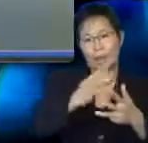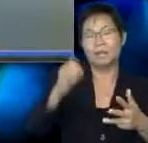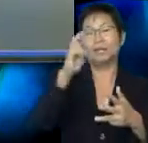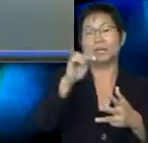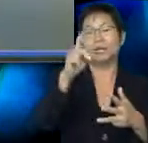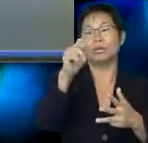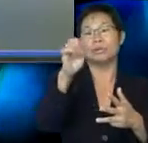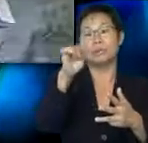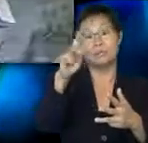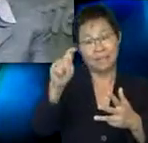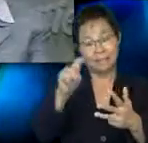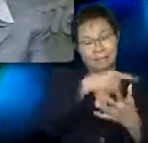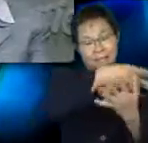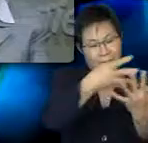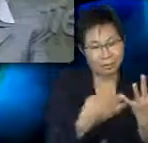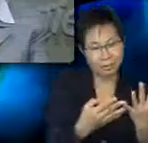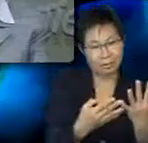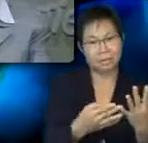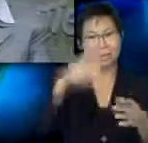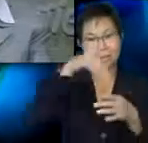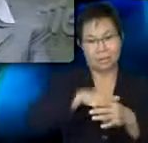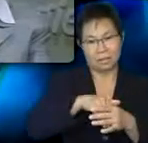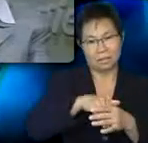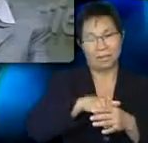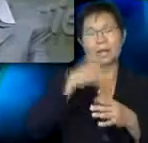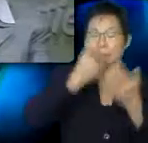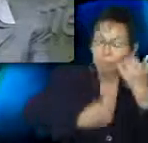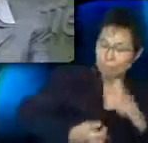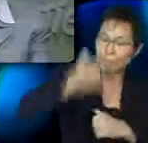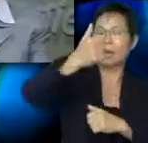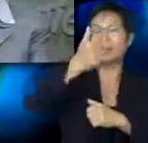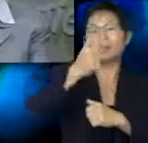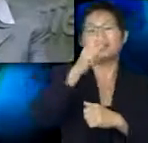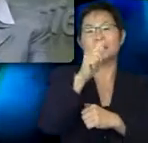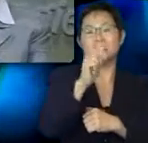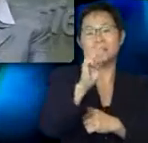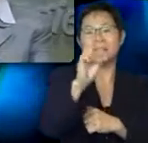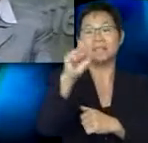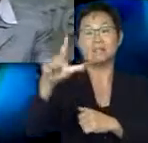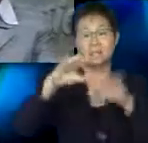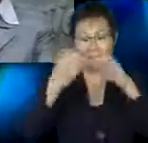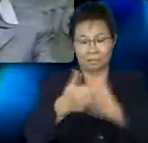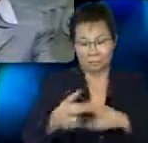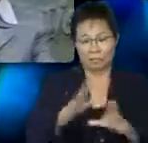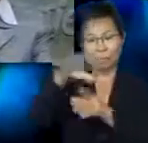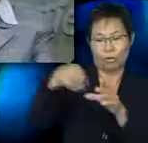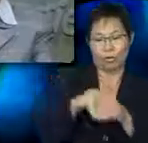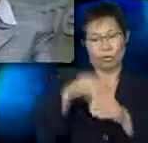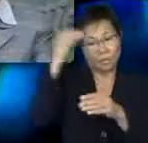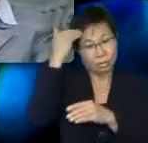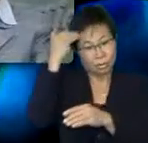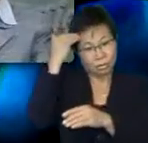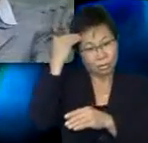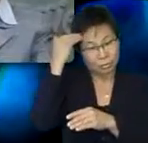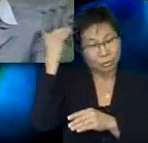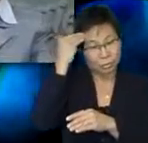are mediated. Now, in a nutshell, best practice in the ESL classroom involves